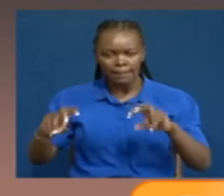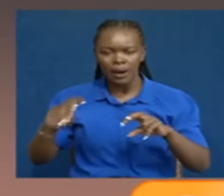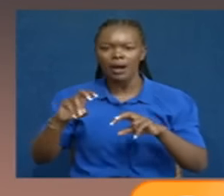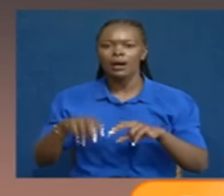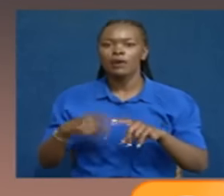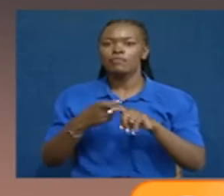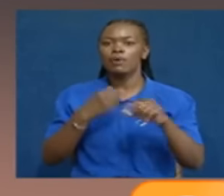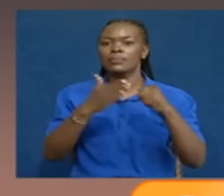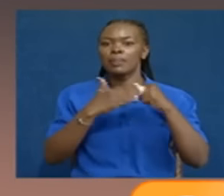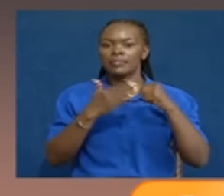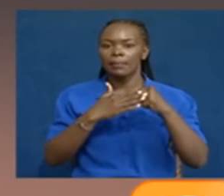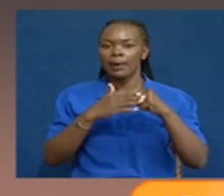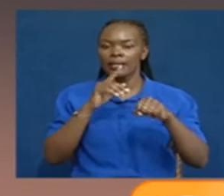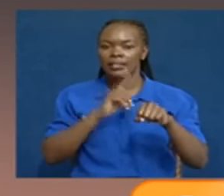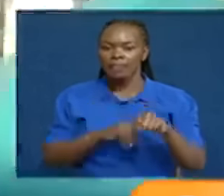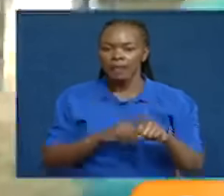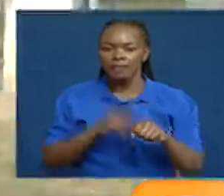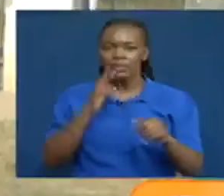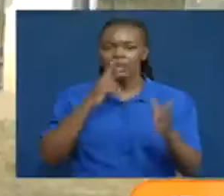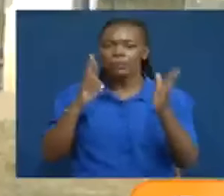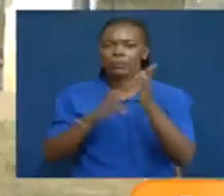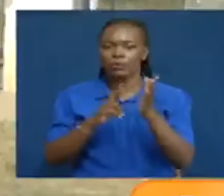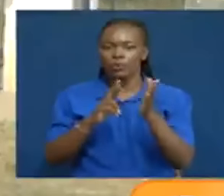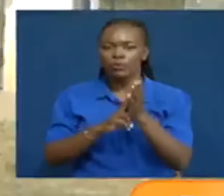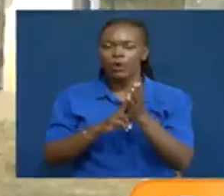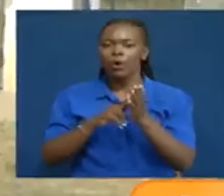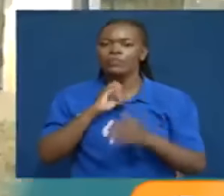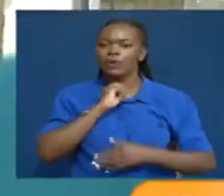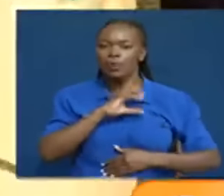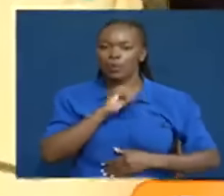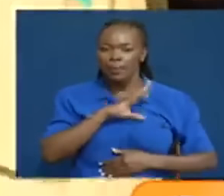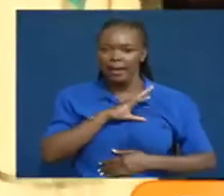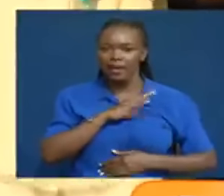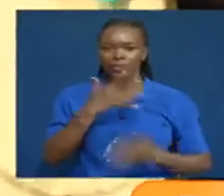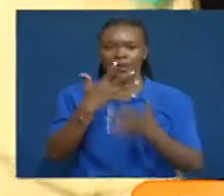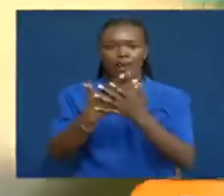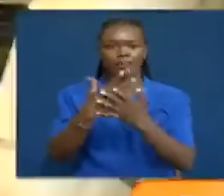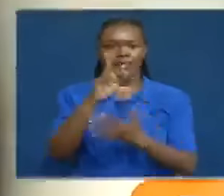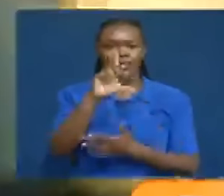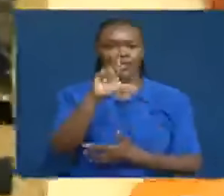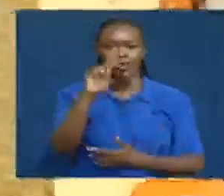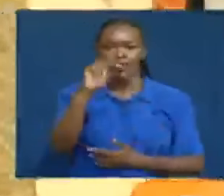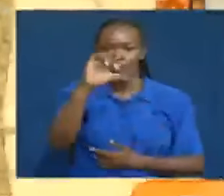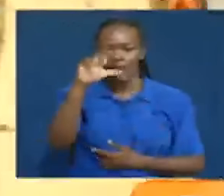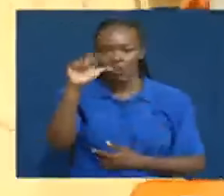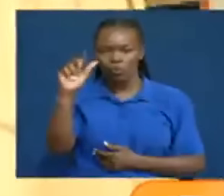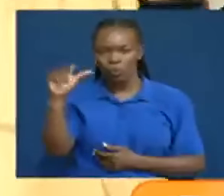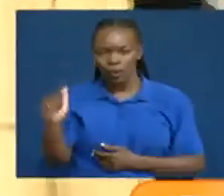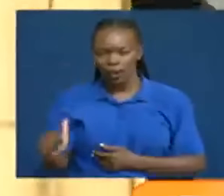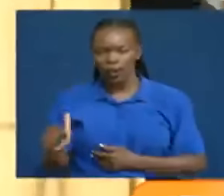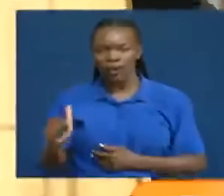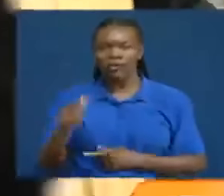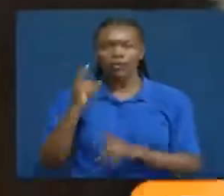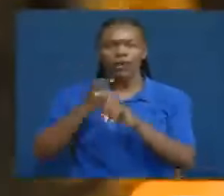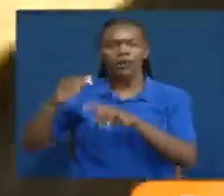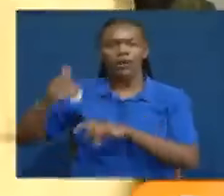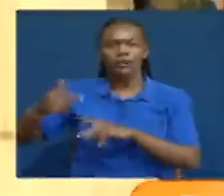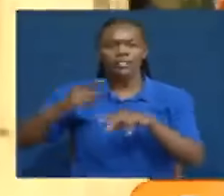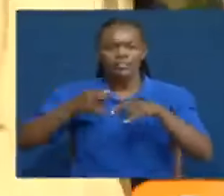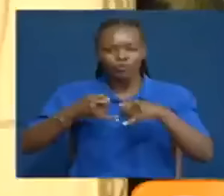was reported. On Thursday, he was arrested at the Lunga Lunga border in Kwale County while trying to flee to neighboring